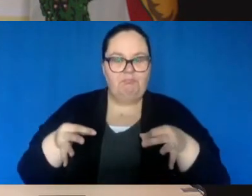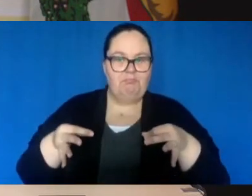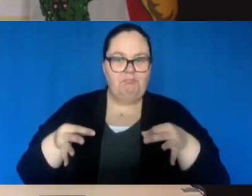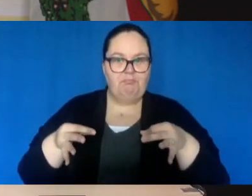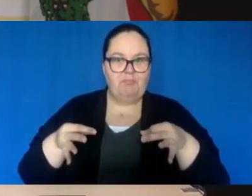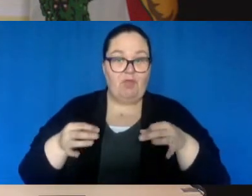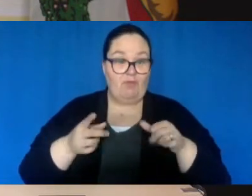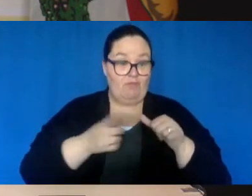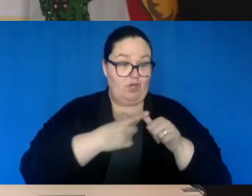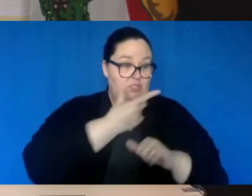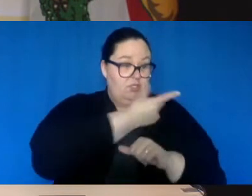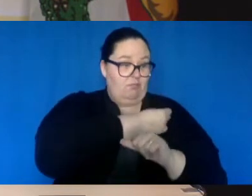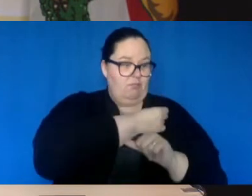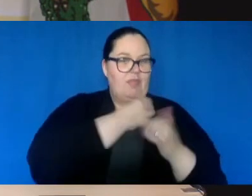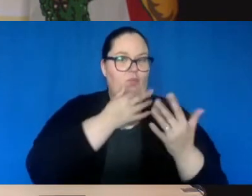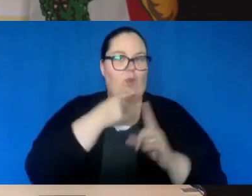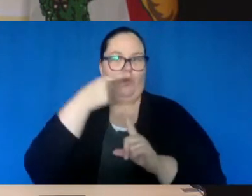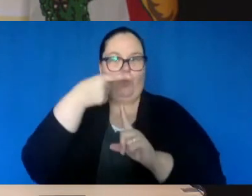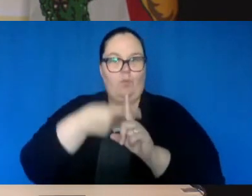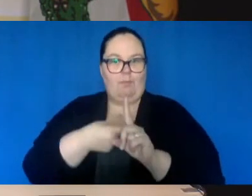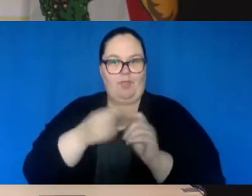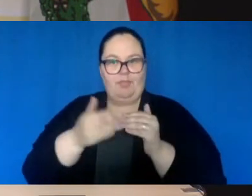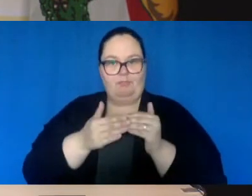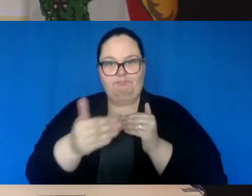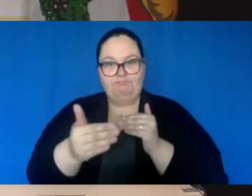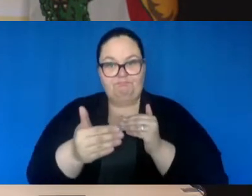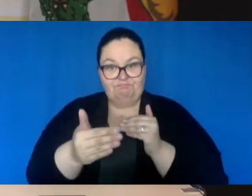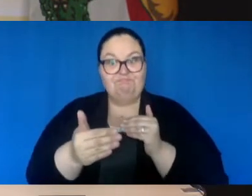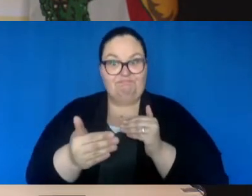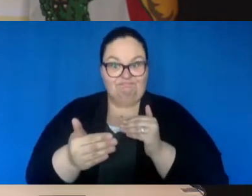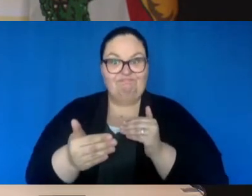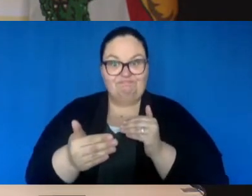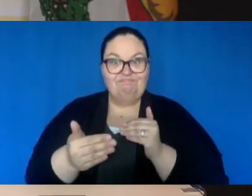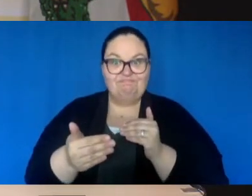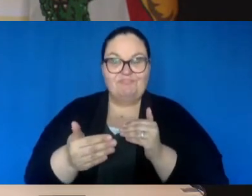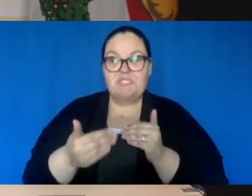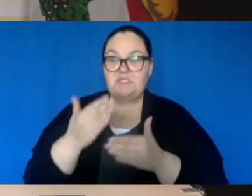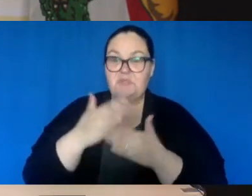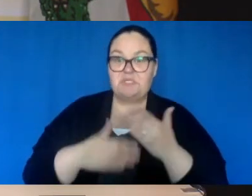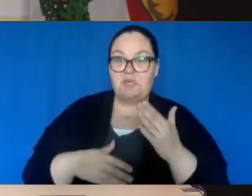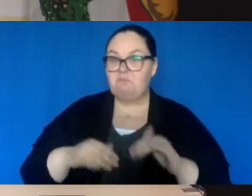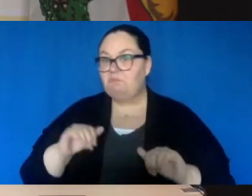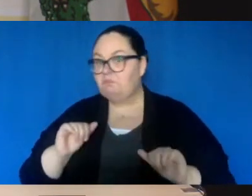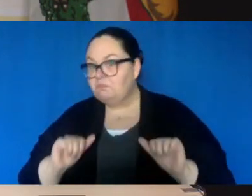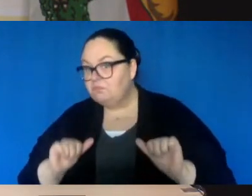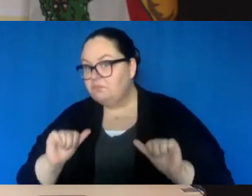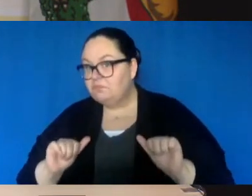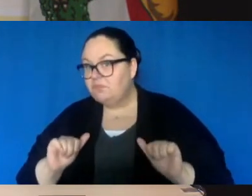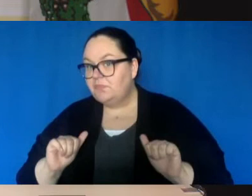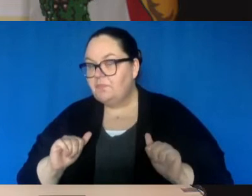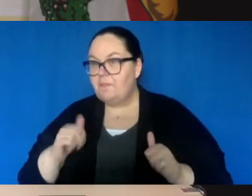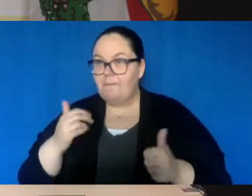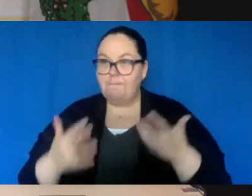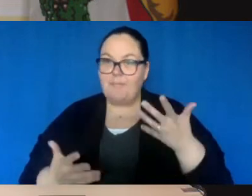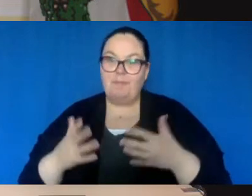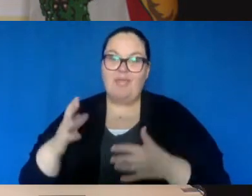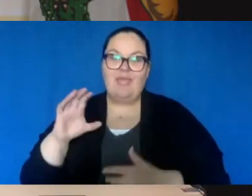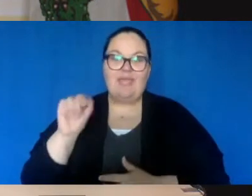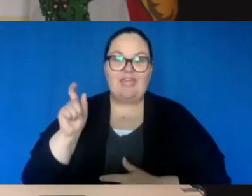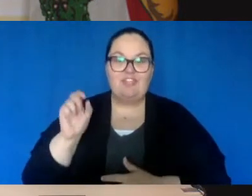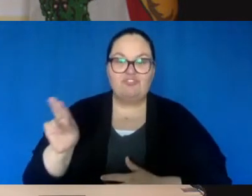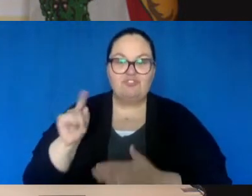their first dose. So, and some of those individuals, we may not know that they're undergoing cancer